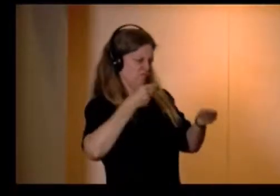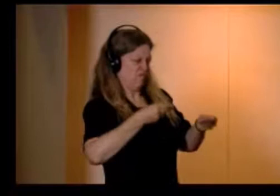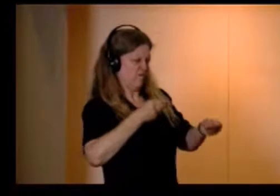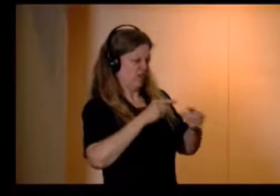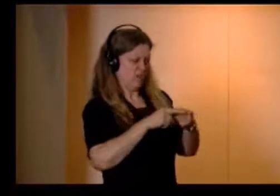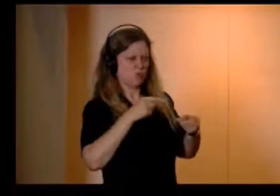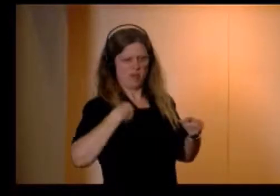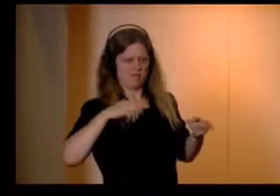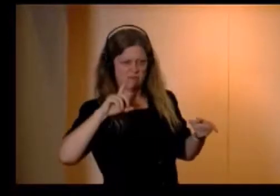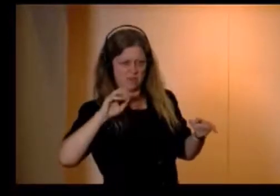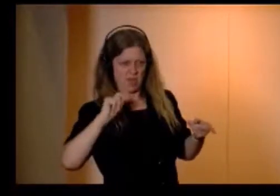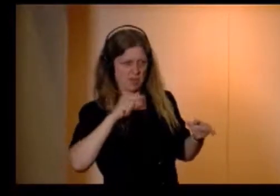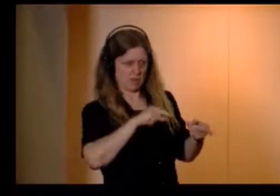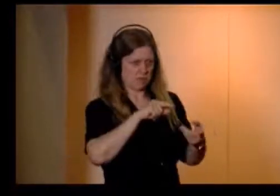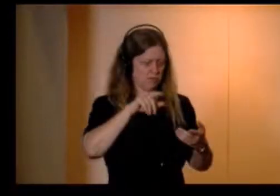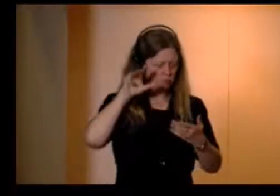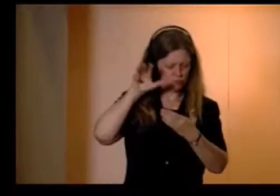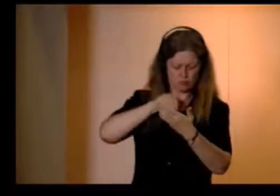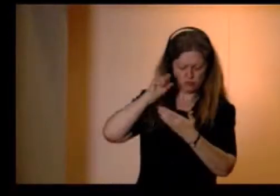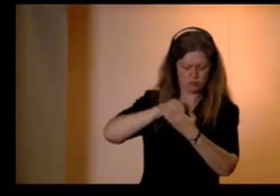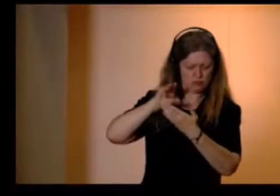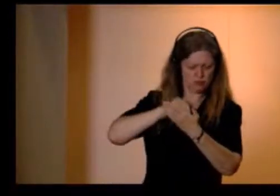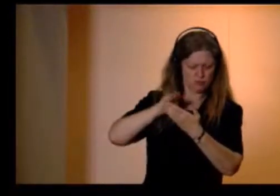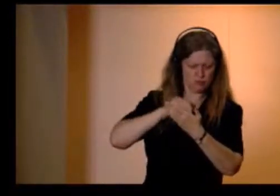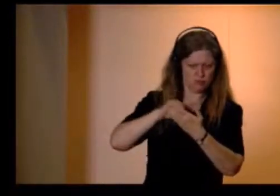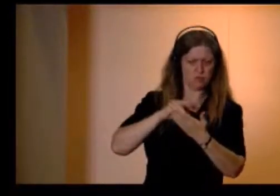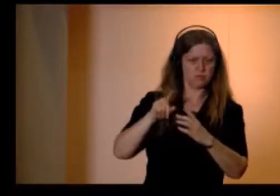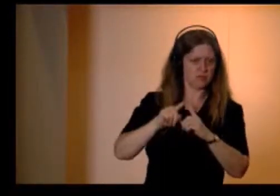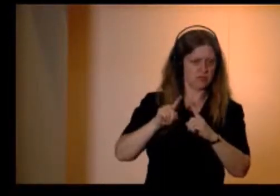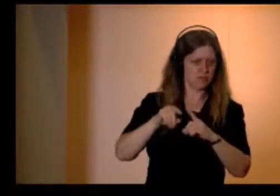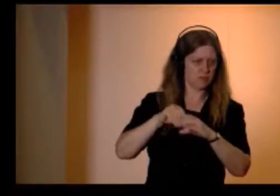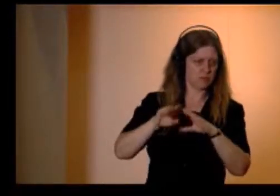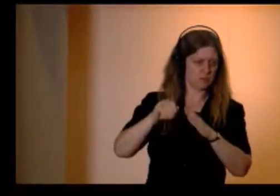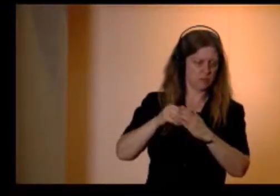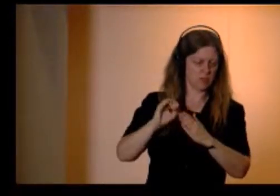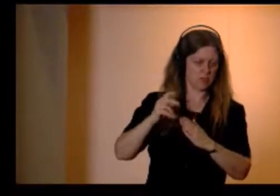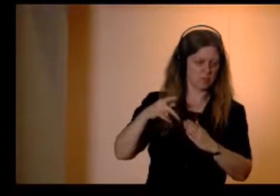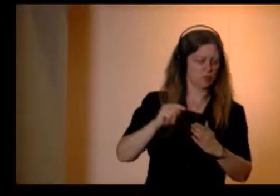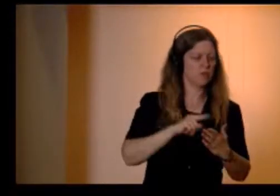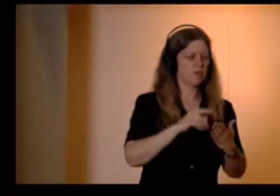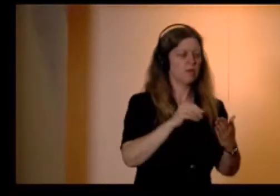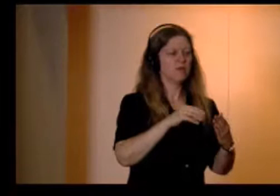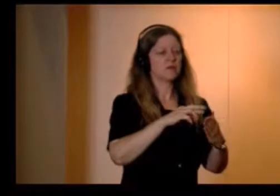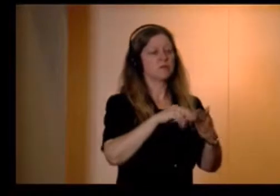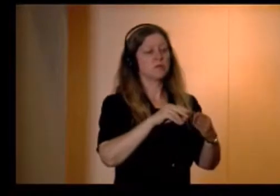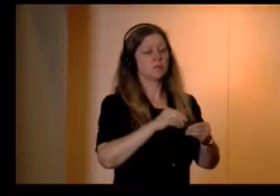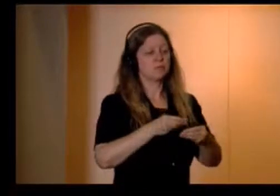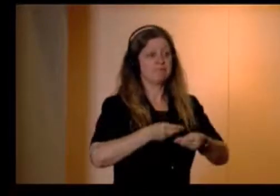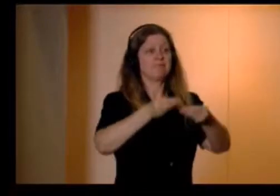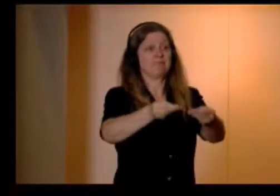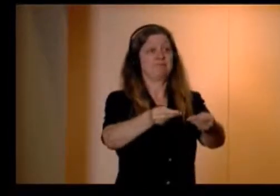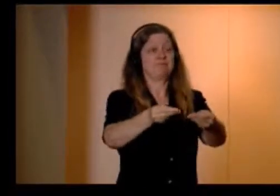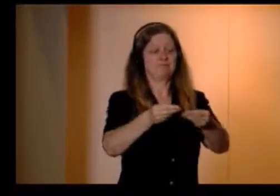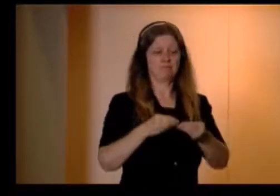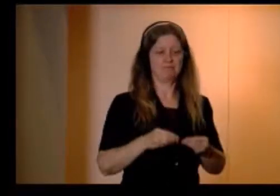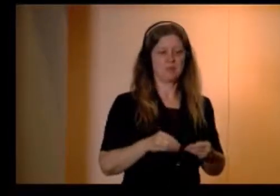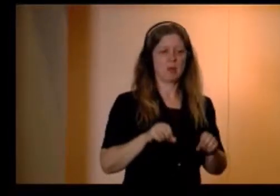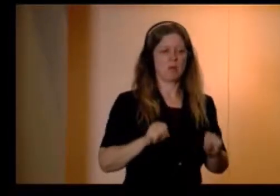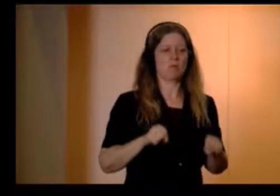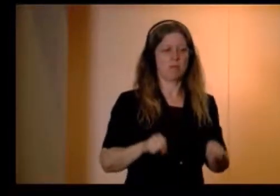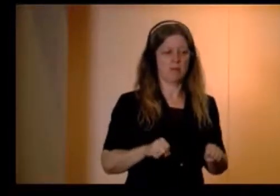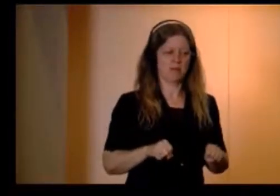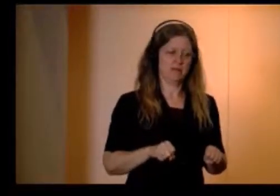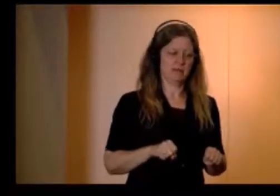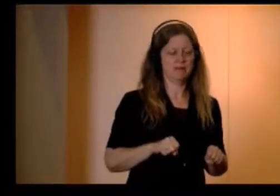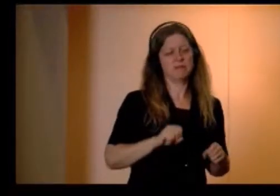It learns automatically what the differences between your inputs are, and then it can output a probability for any unknown that it contains the